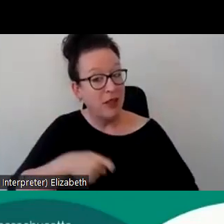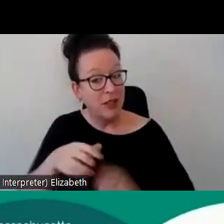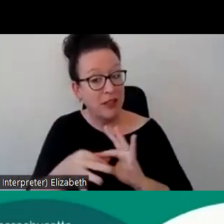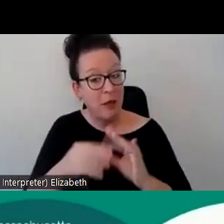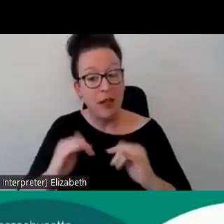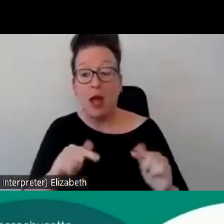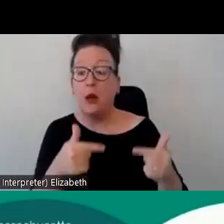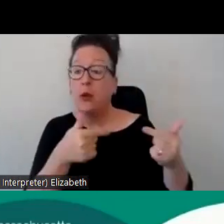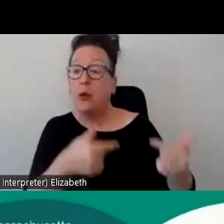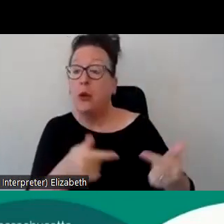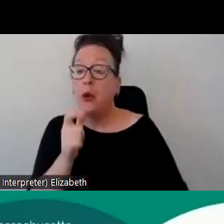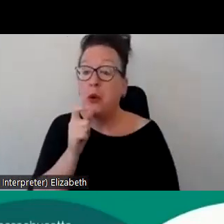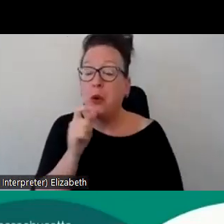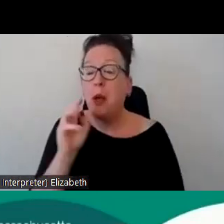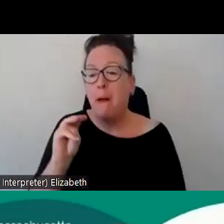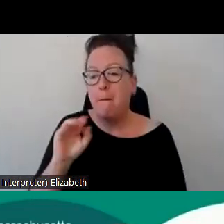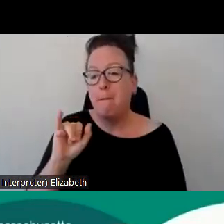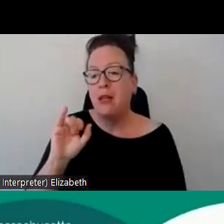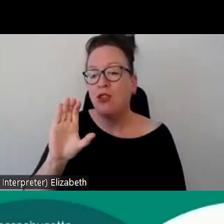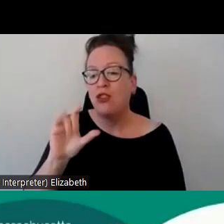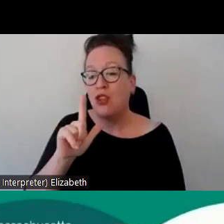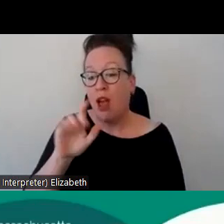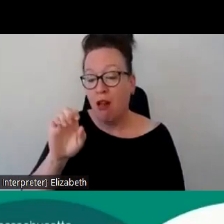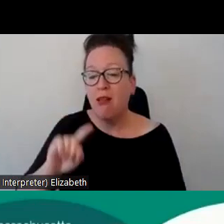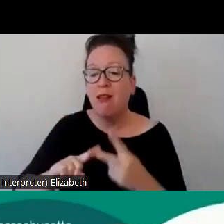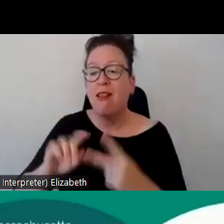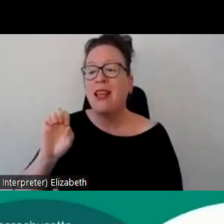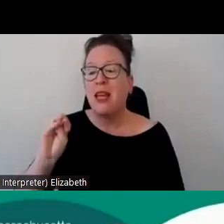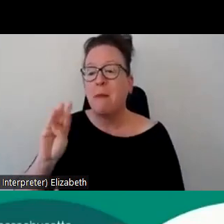it off to Michelle and Emmanuel.